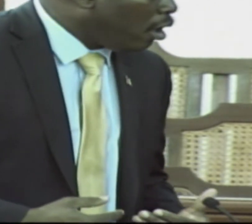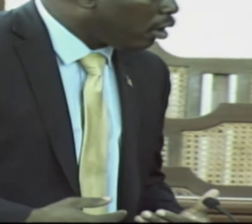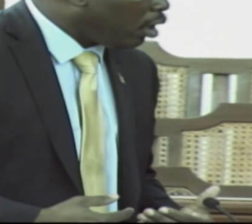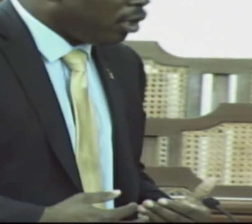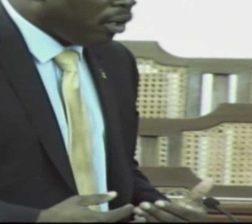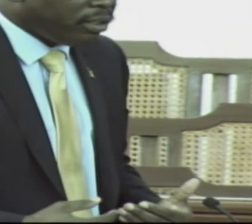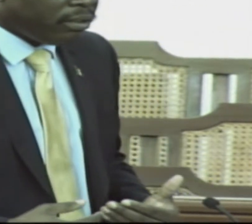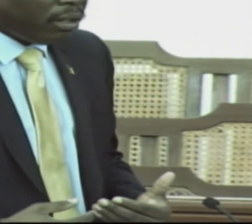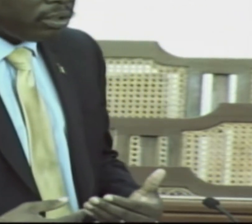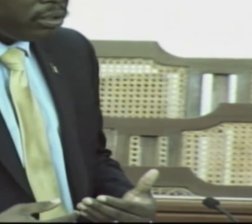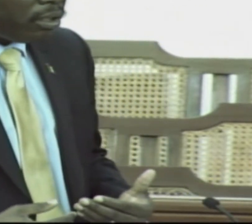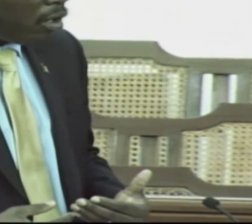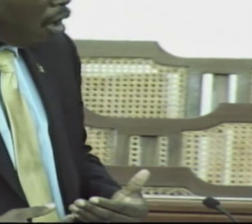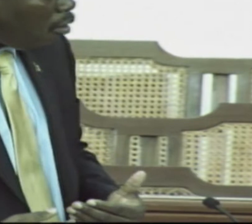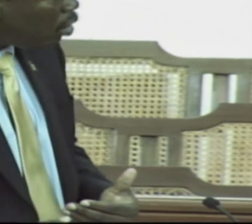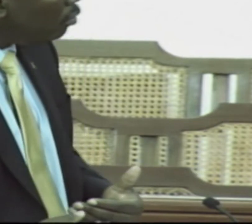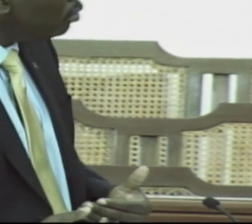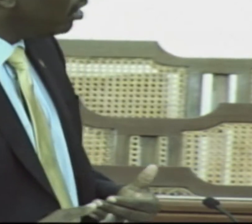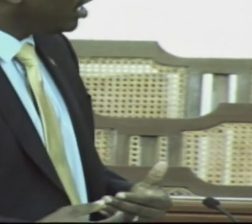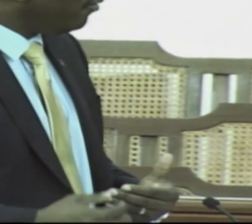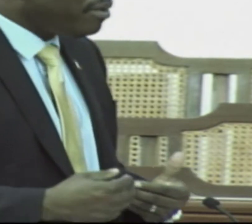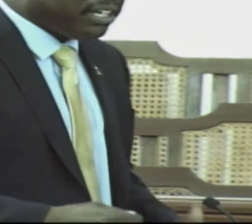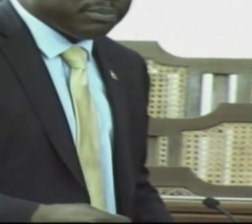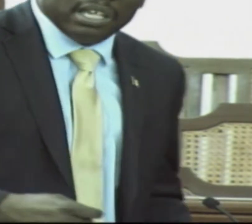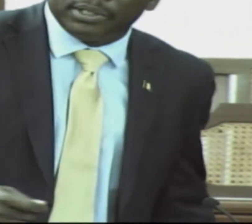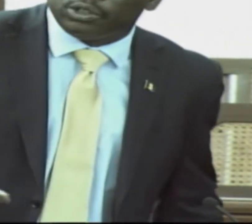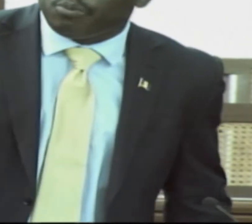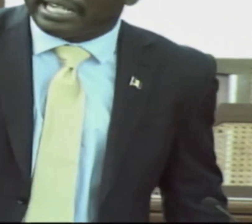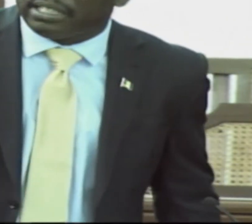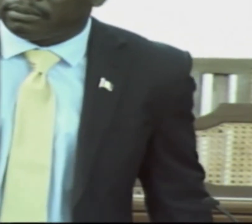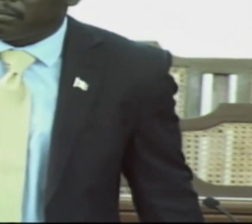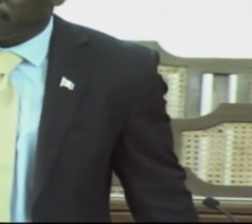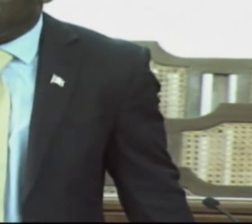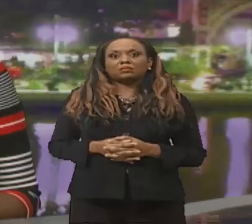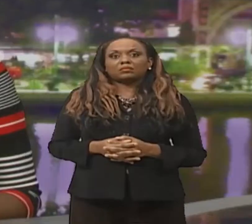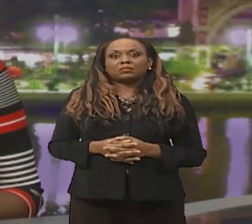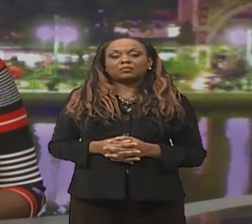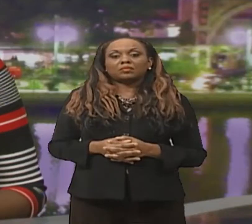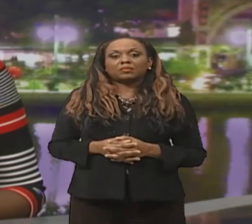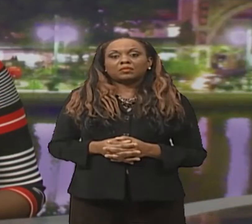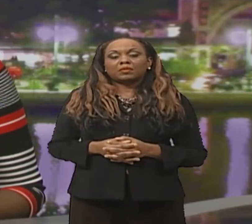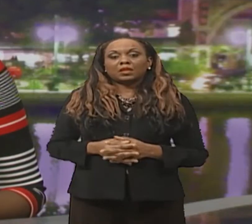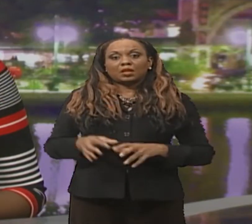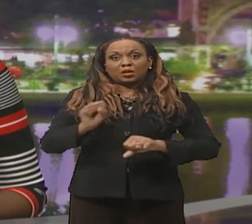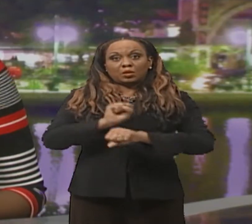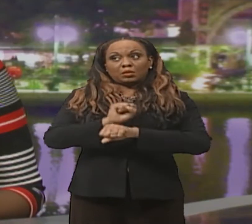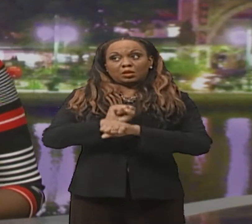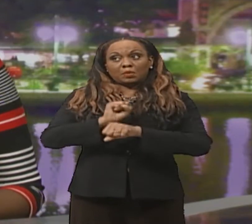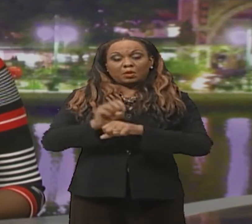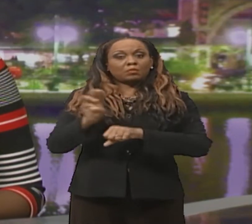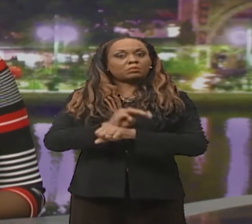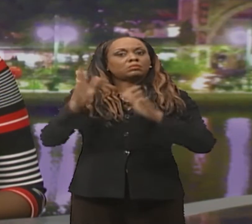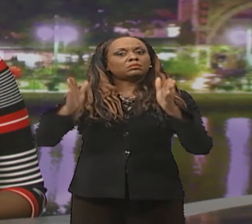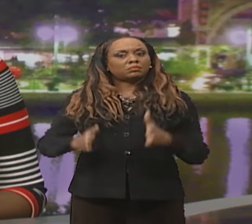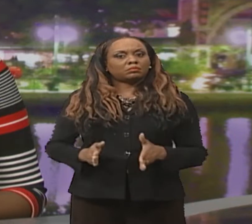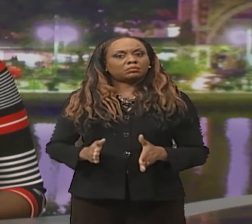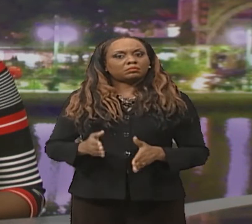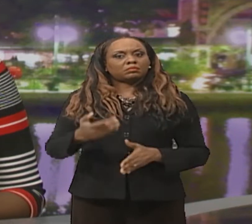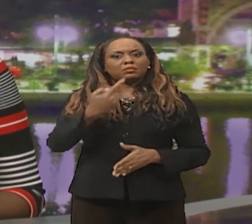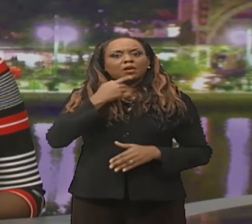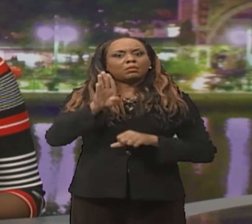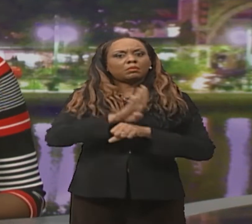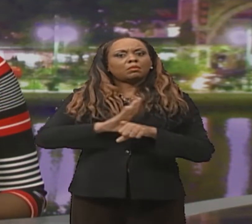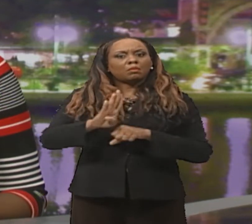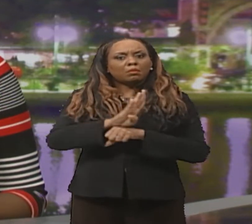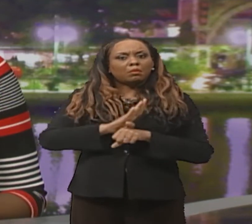New York or London or Hong Kong, that we must be able to do better. Well, Labour Minister Colin Jordan says Barbados